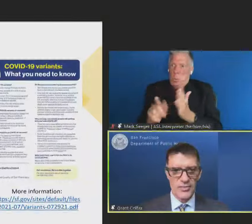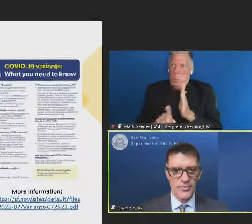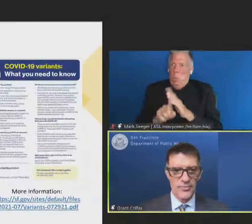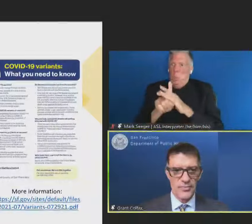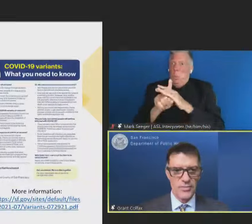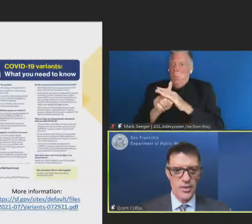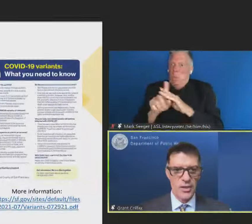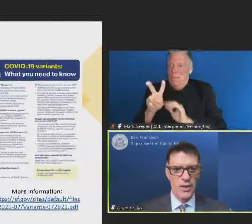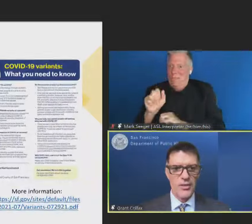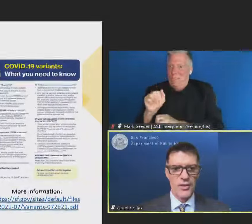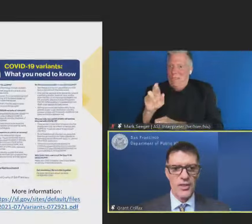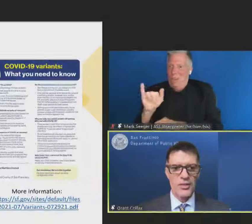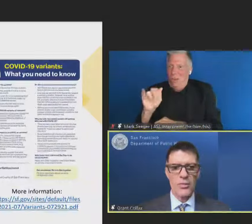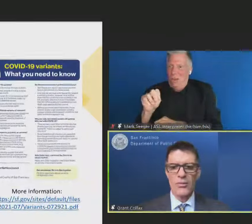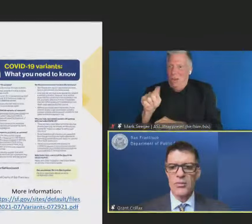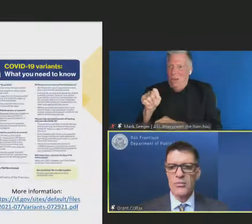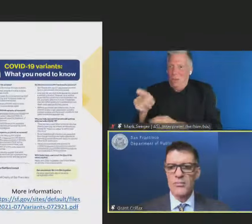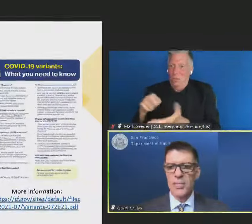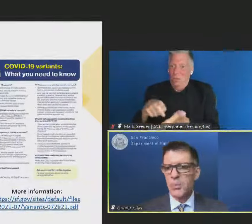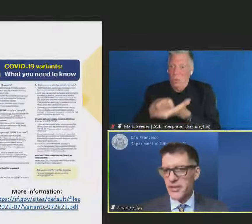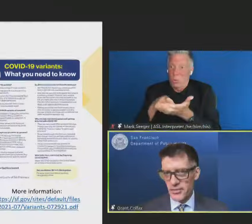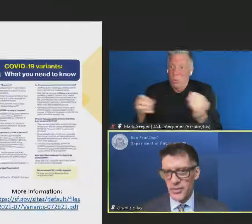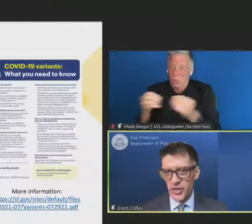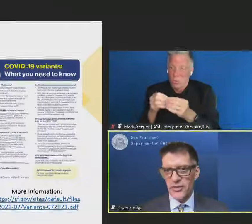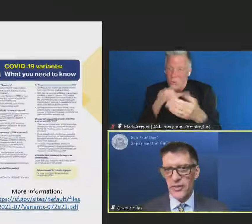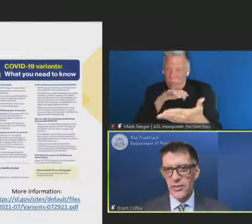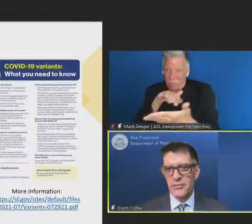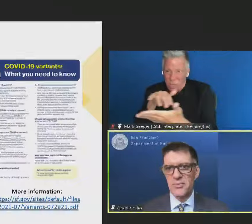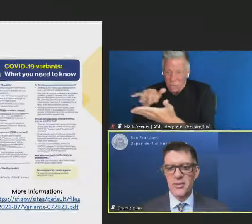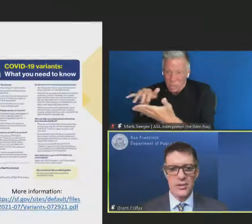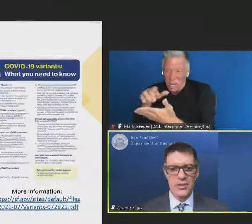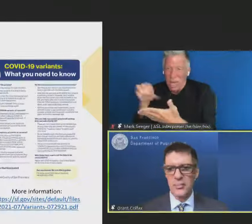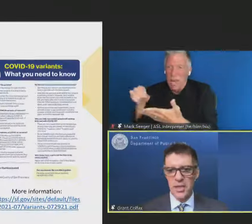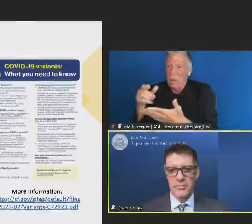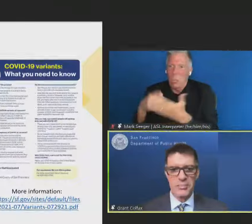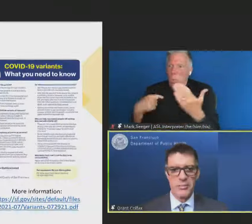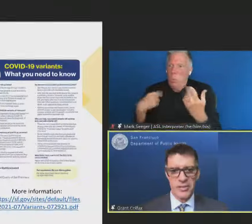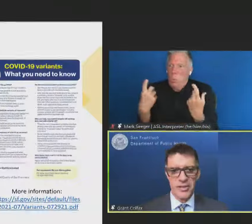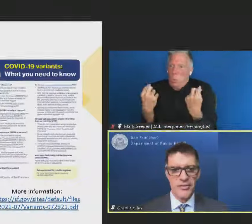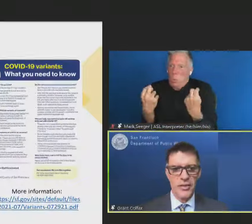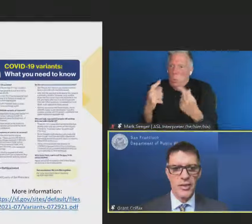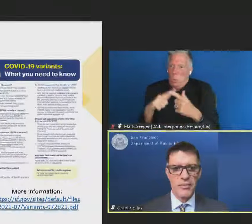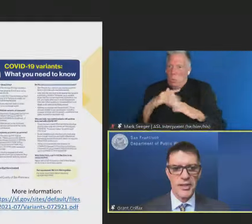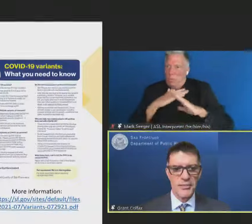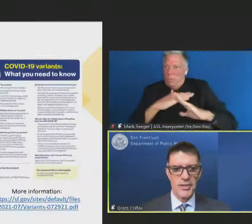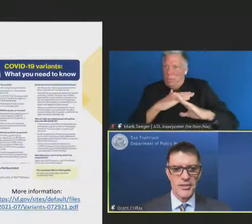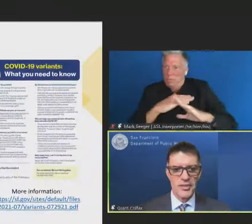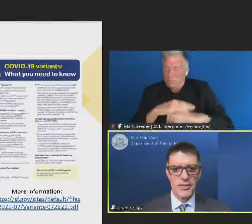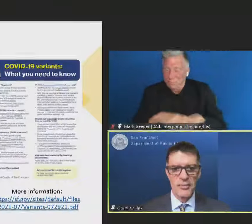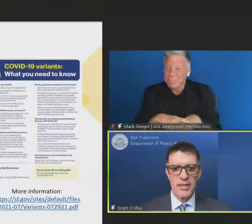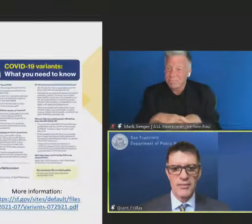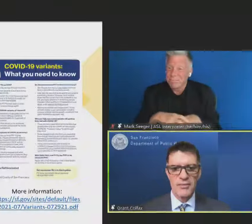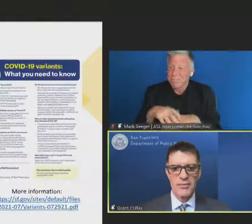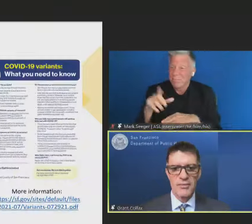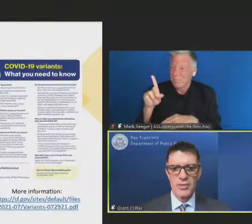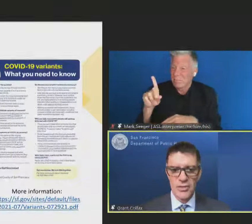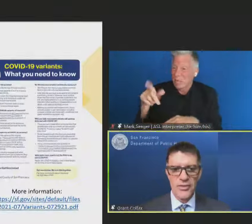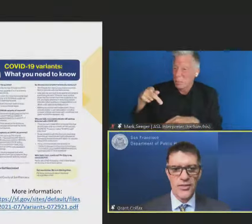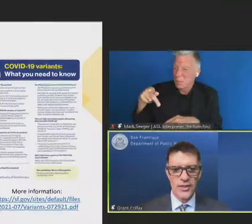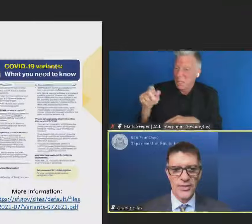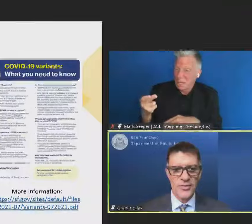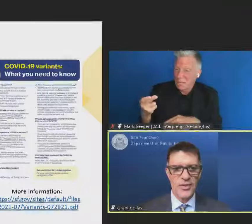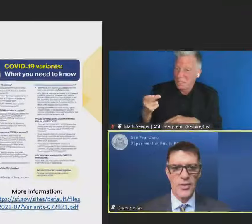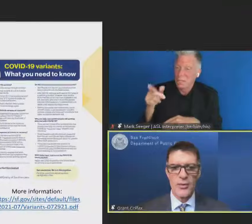precautions. So public health in general, and certainly the Department of Public Health, becomes concerned about